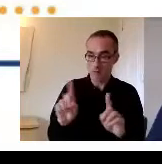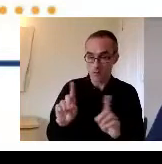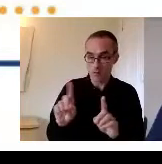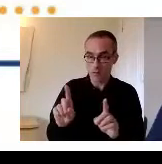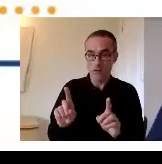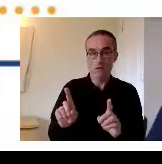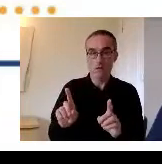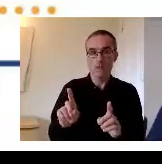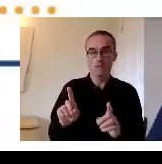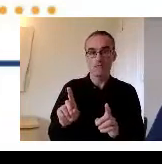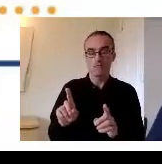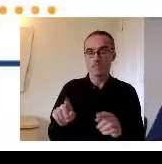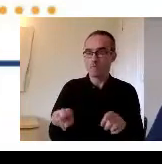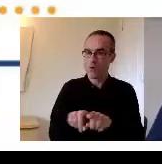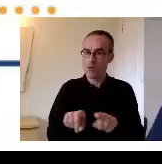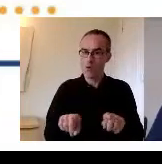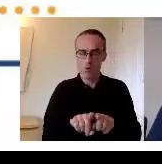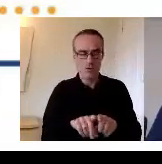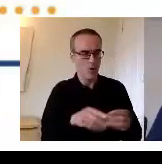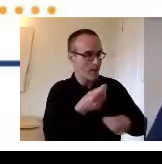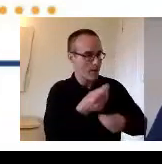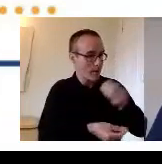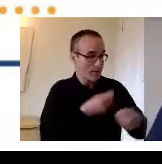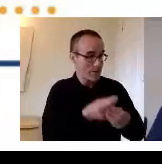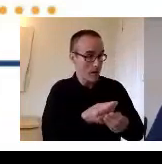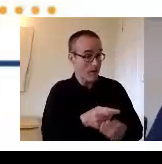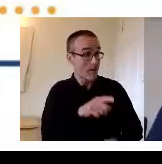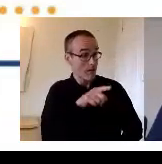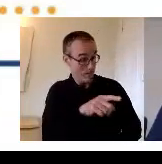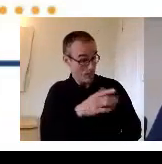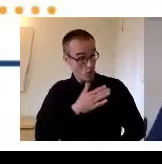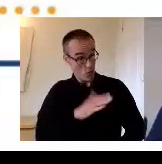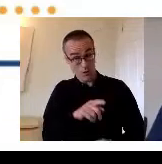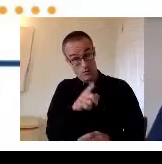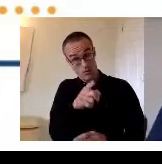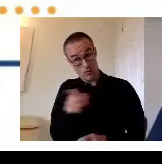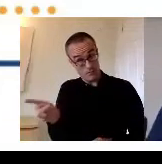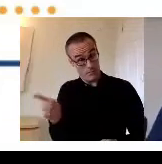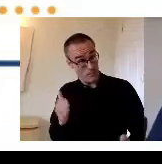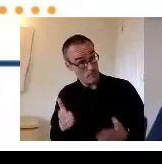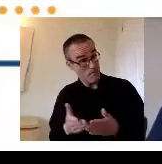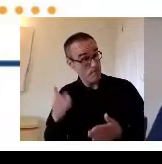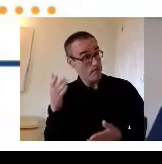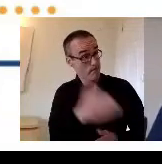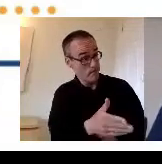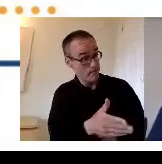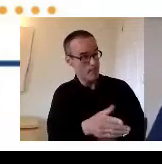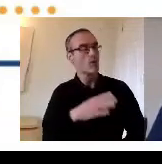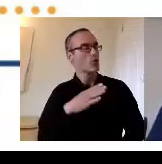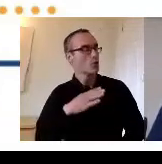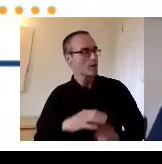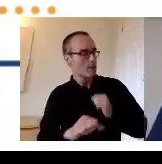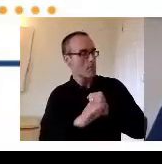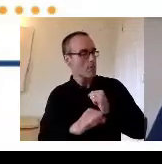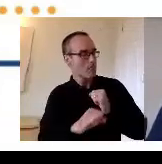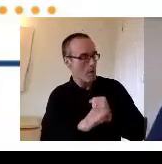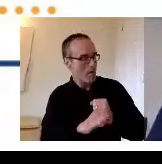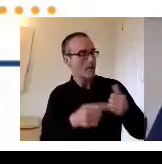be and how it should be marketed to those communities. And sometimes word of mouth is just as important as developing lots